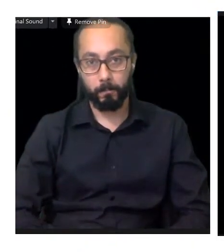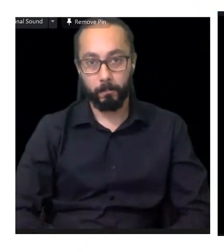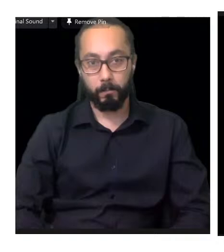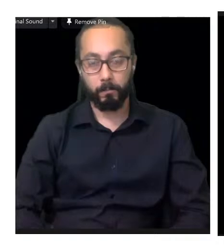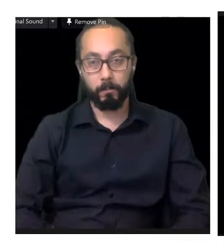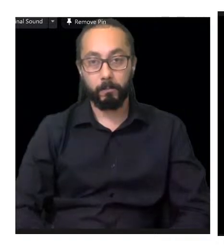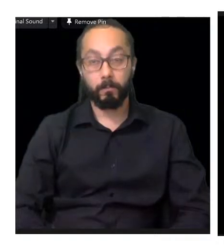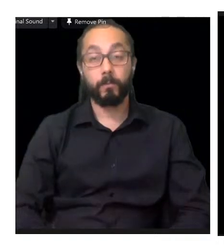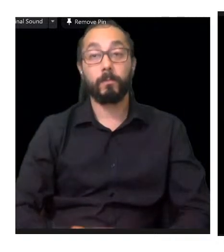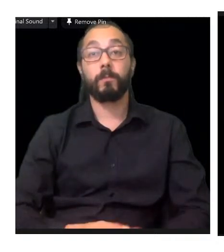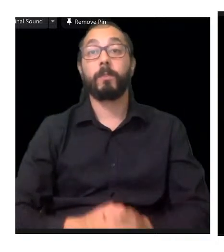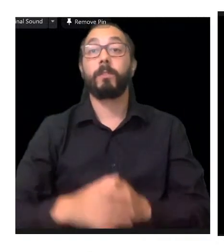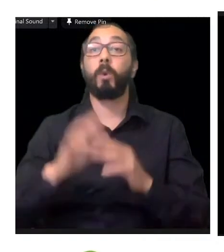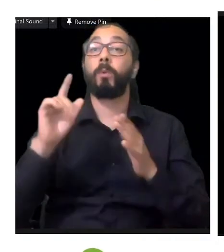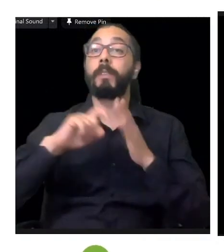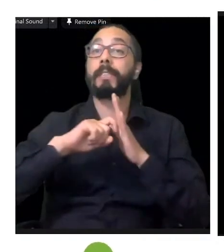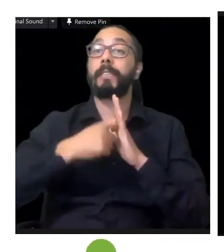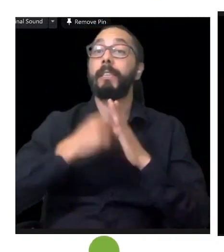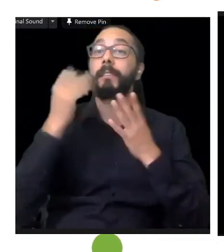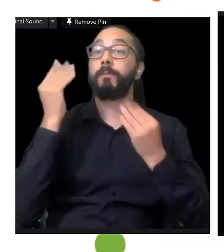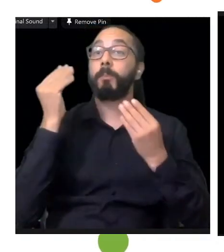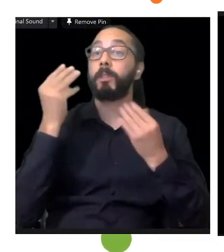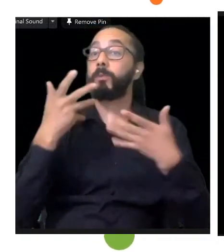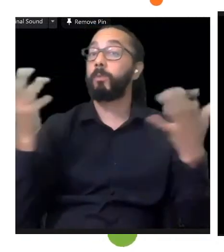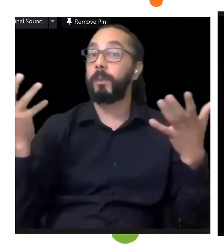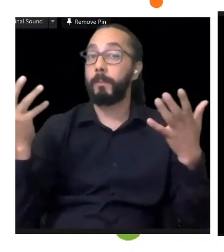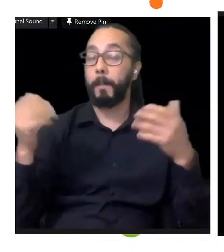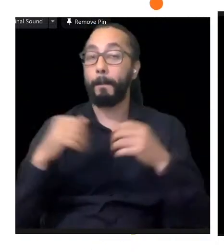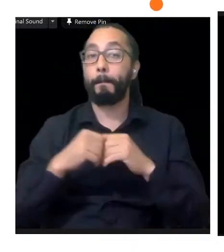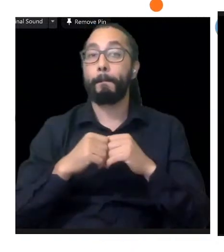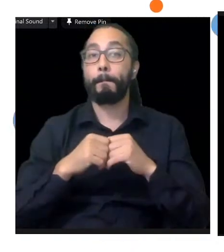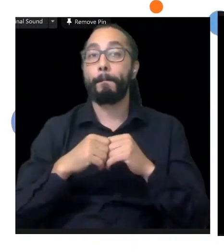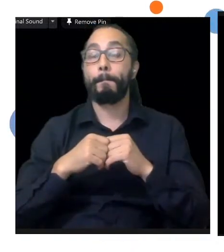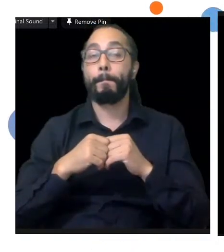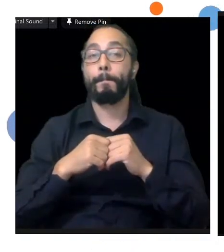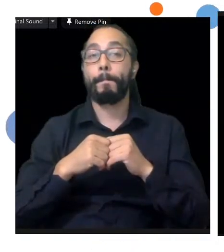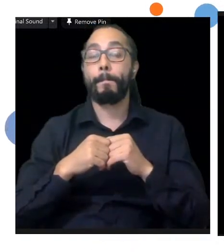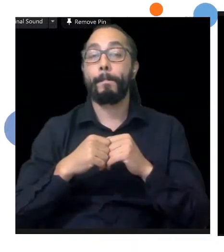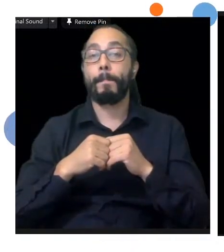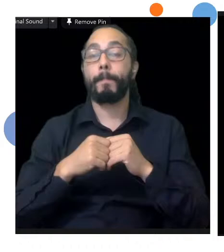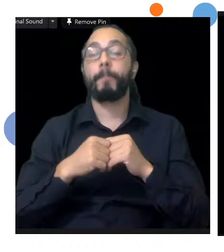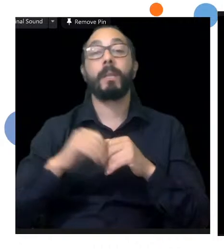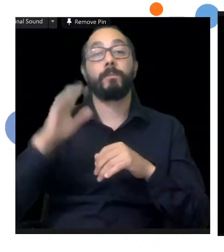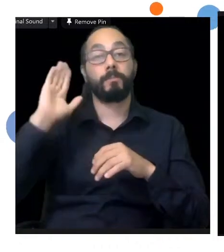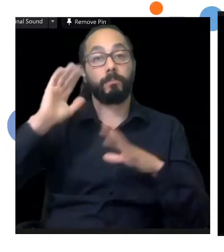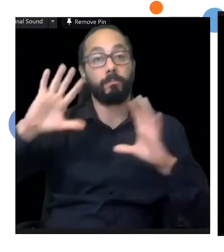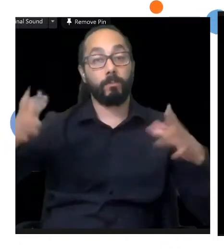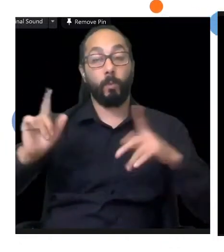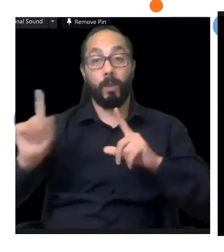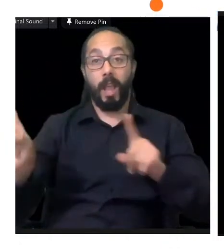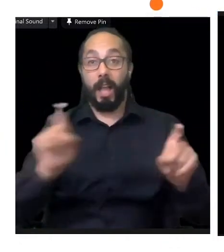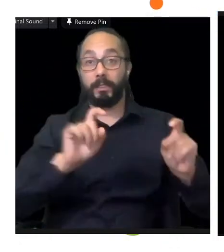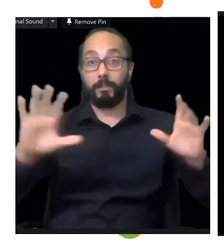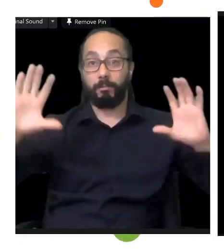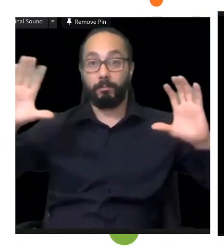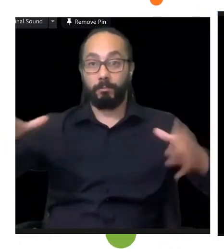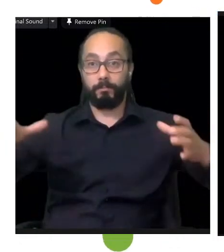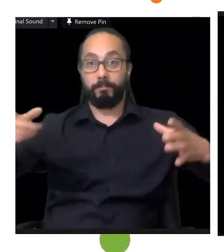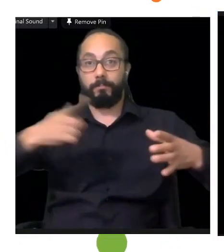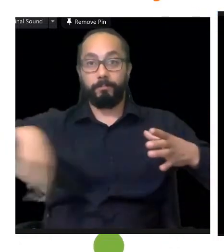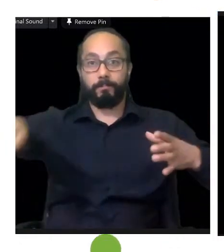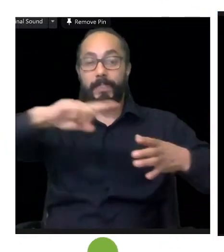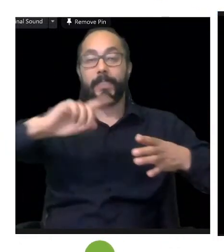takeaways. First of all, there is an intent for Canadian culture goers to be more generous